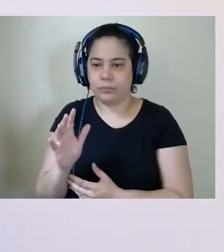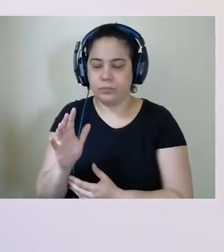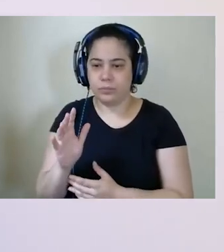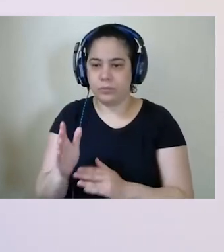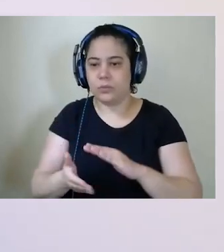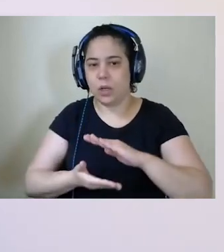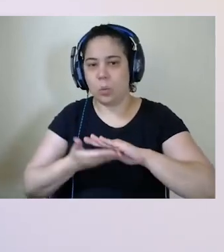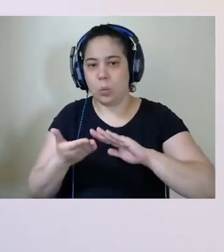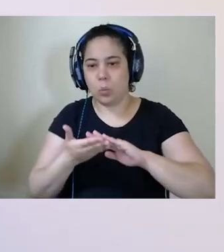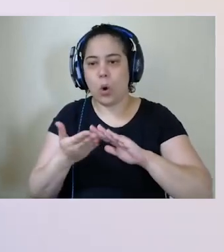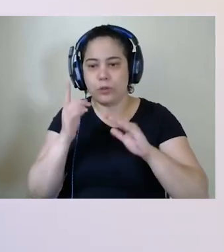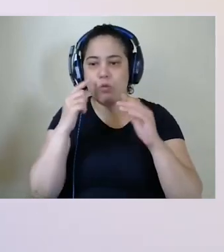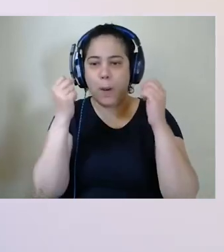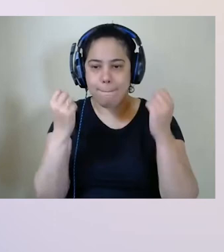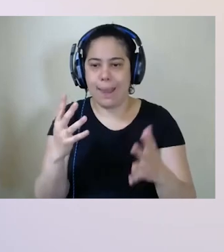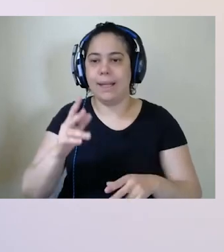a lot of people.